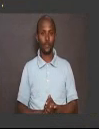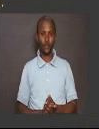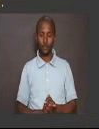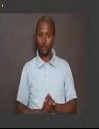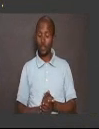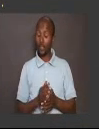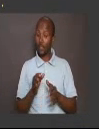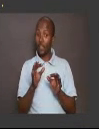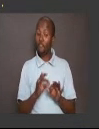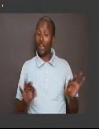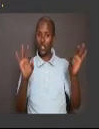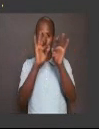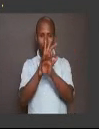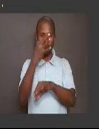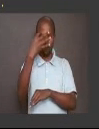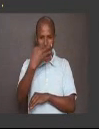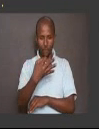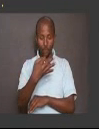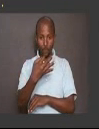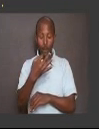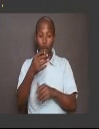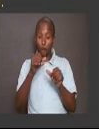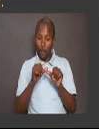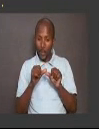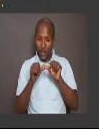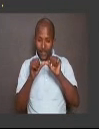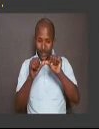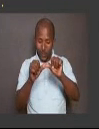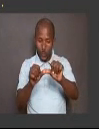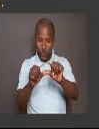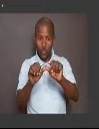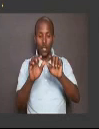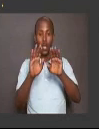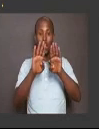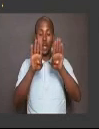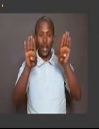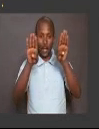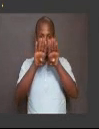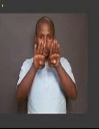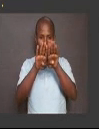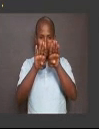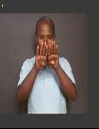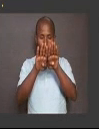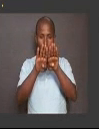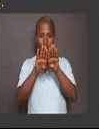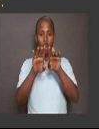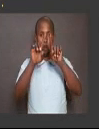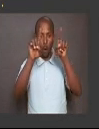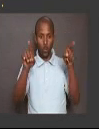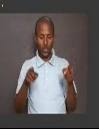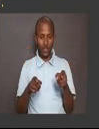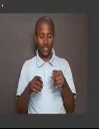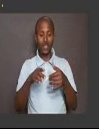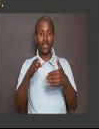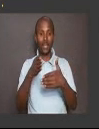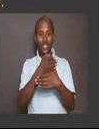Let a function f be continuous on a closed, bounded interval